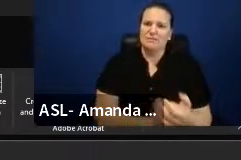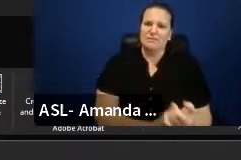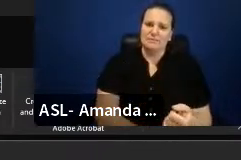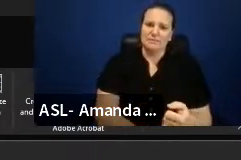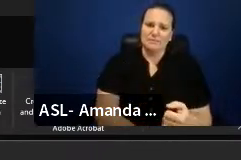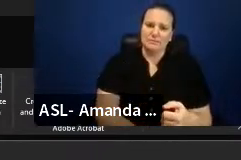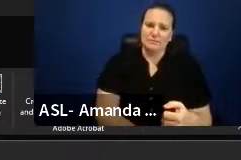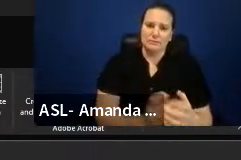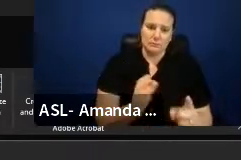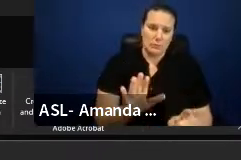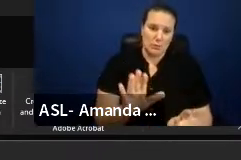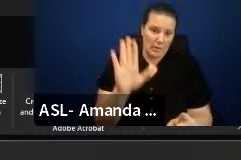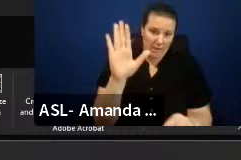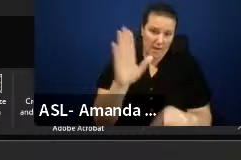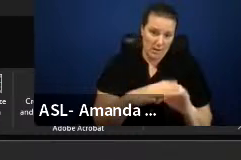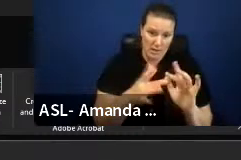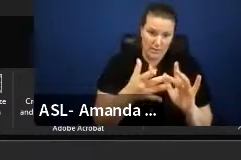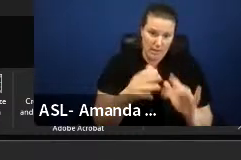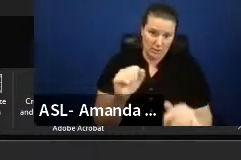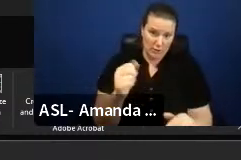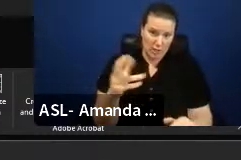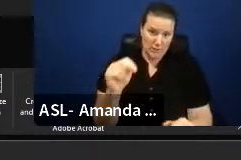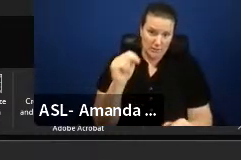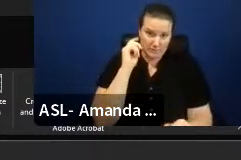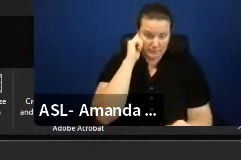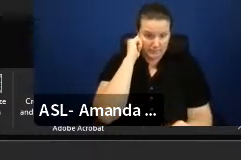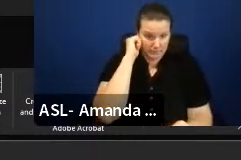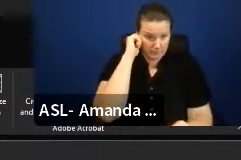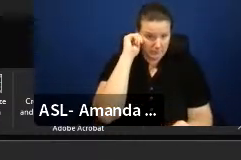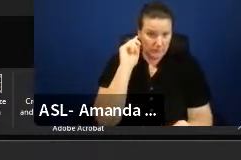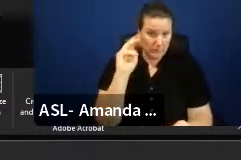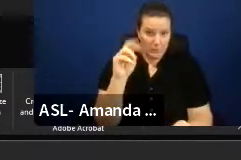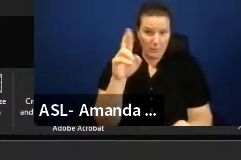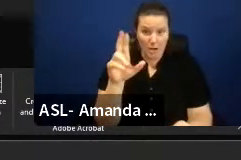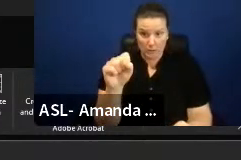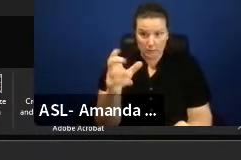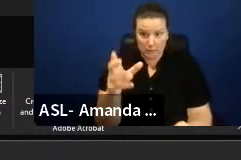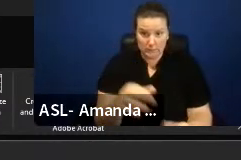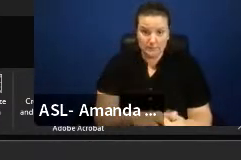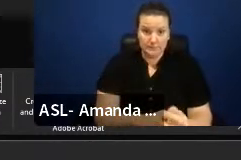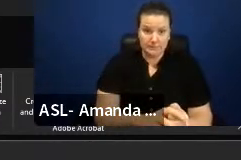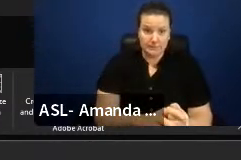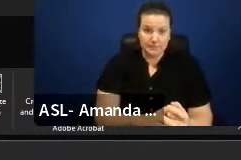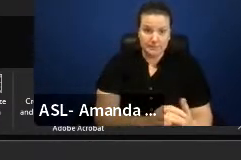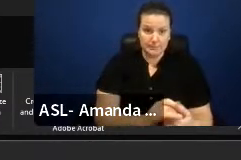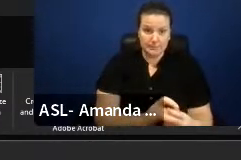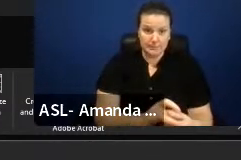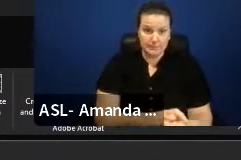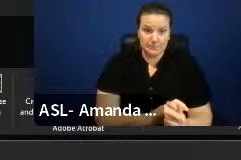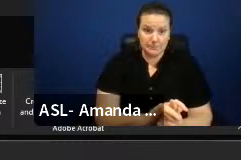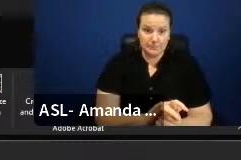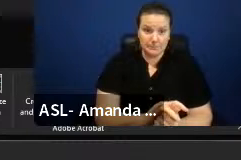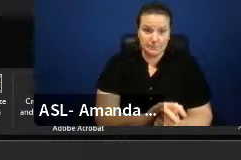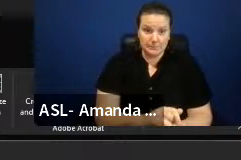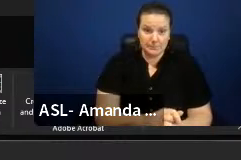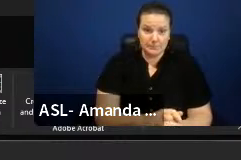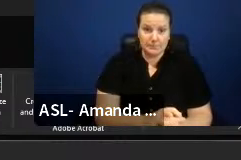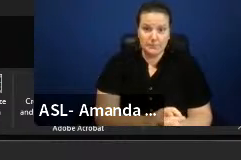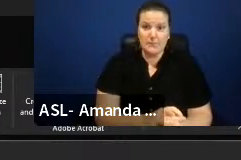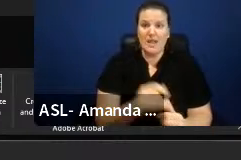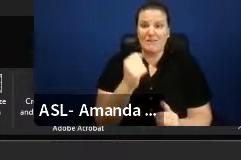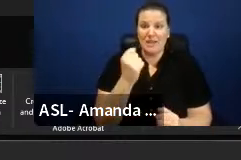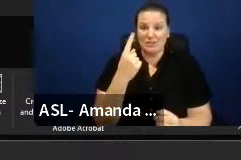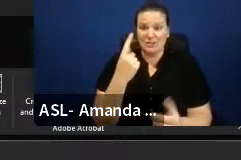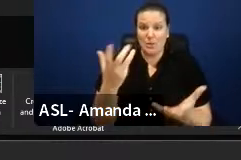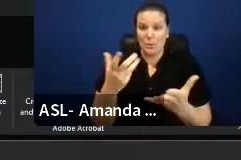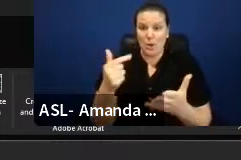got a hand here online, Shannon. Marcus, go ahead. Yeah, I think if I understood what Greg